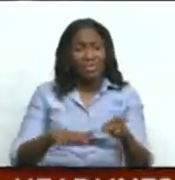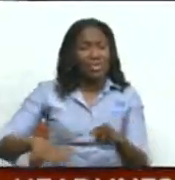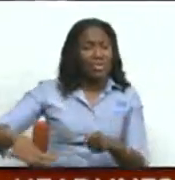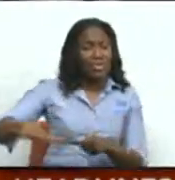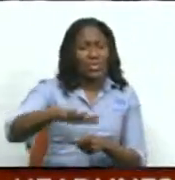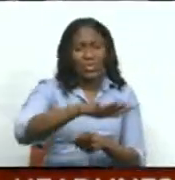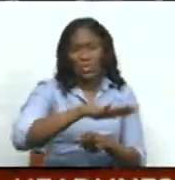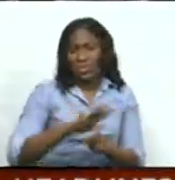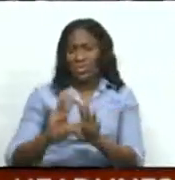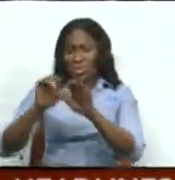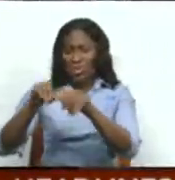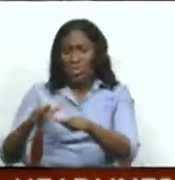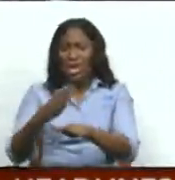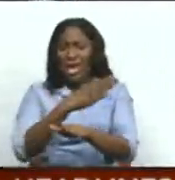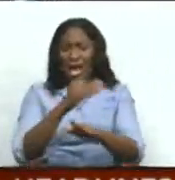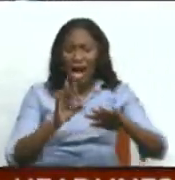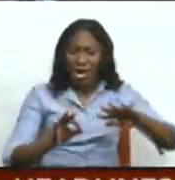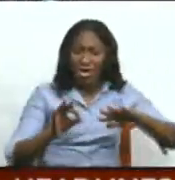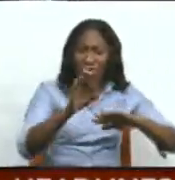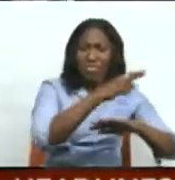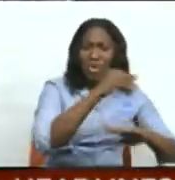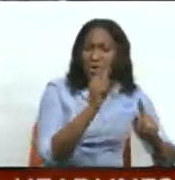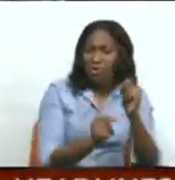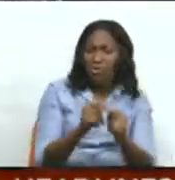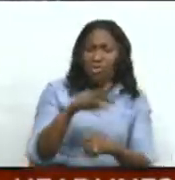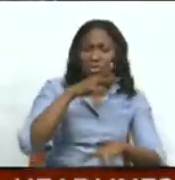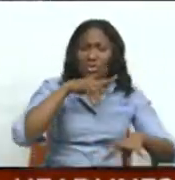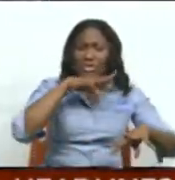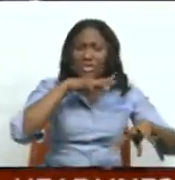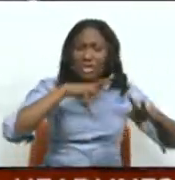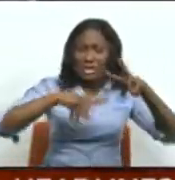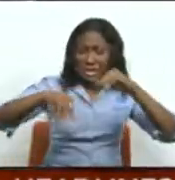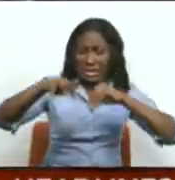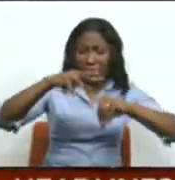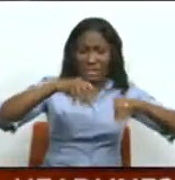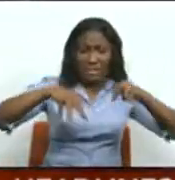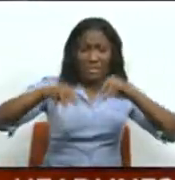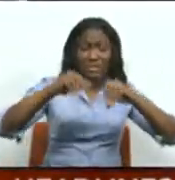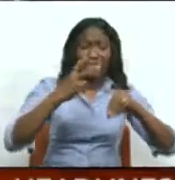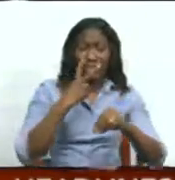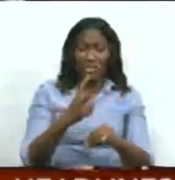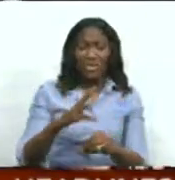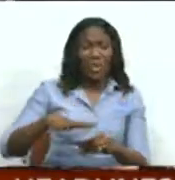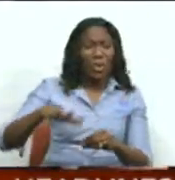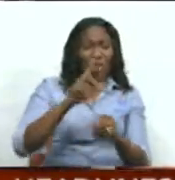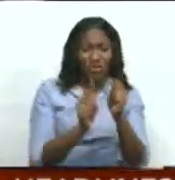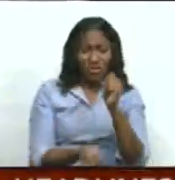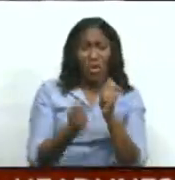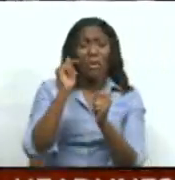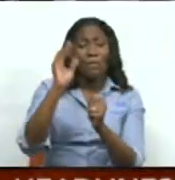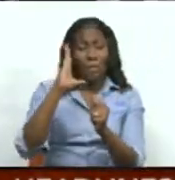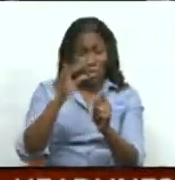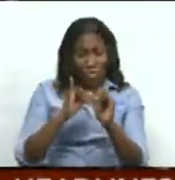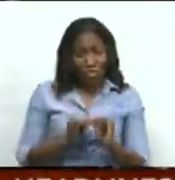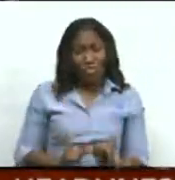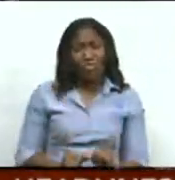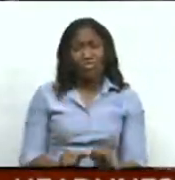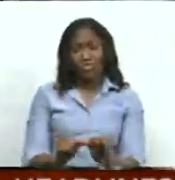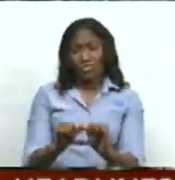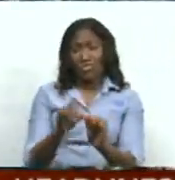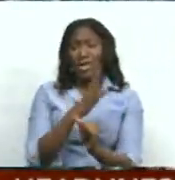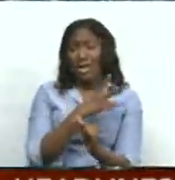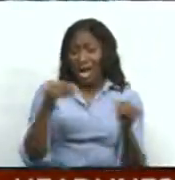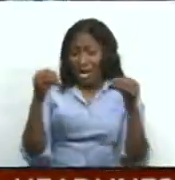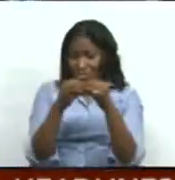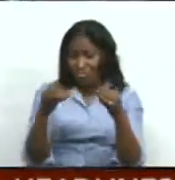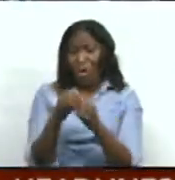Atlantic and what's going on with our Saharan dust levels. Well, no major surges moving towards Trinidad and Tobago anytime soon. We do have a new surge moving off the